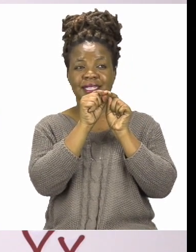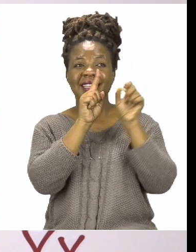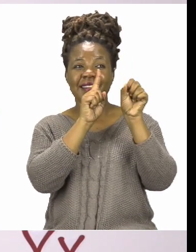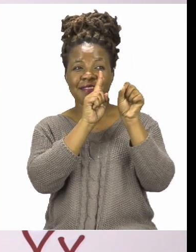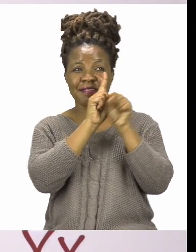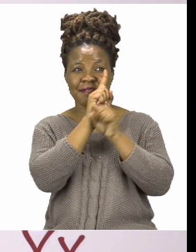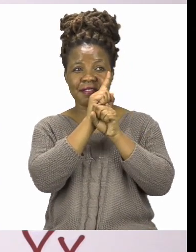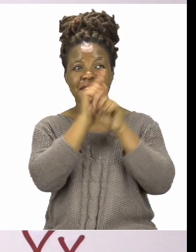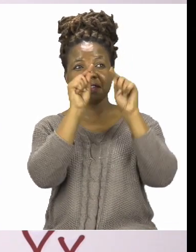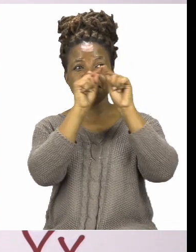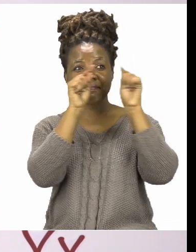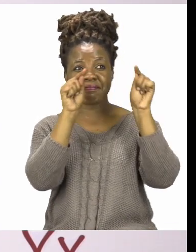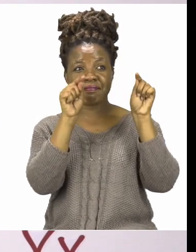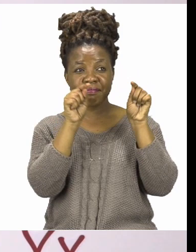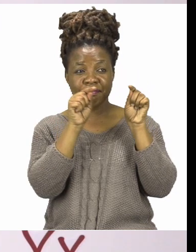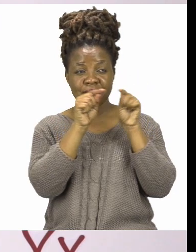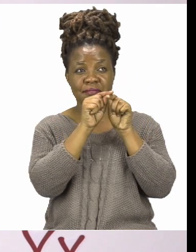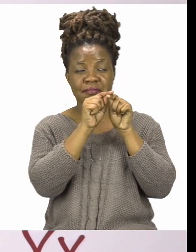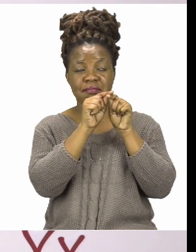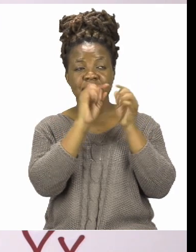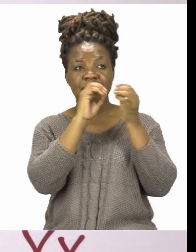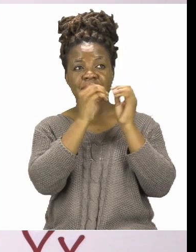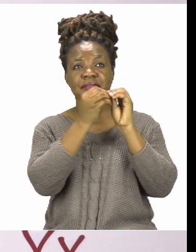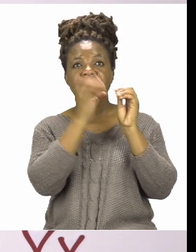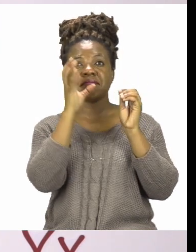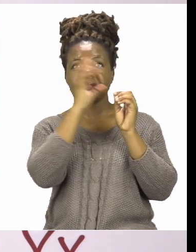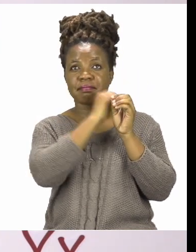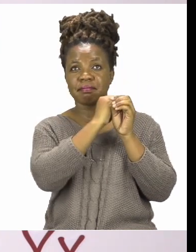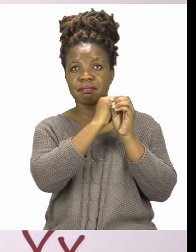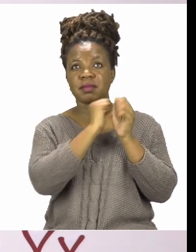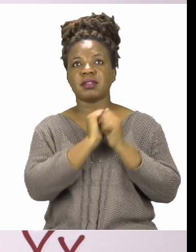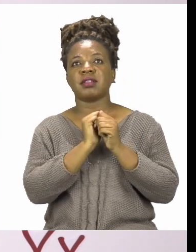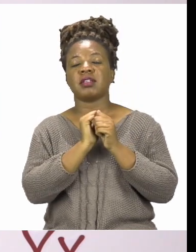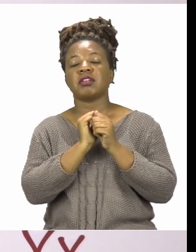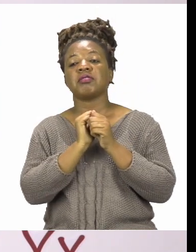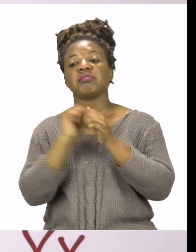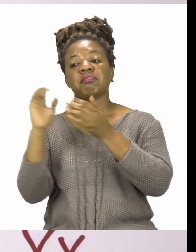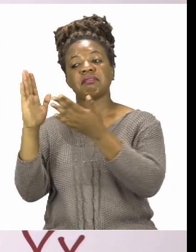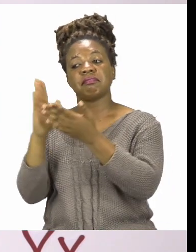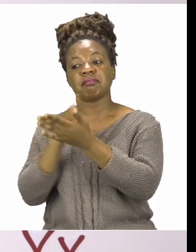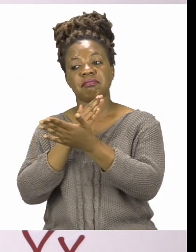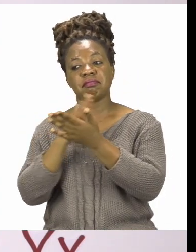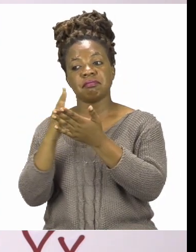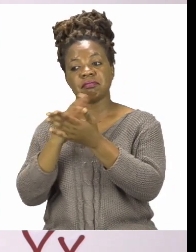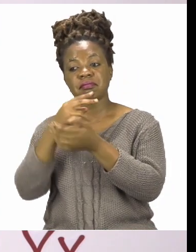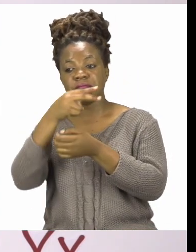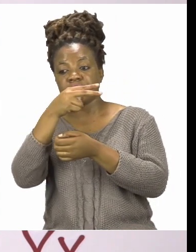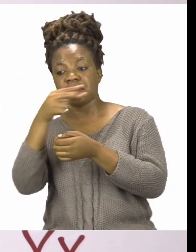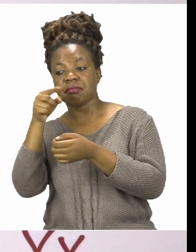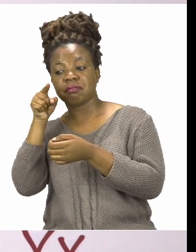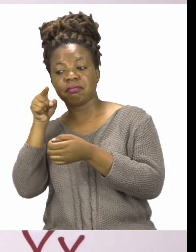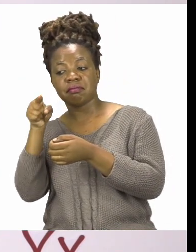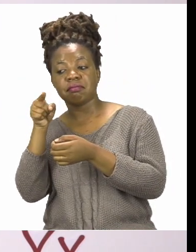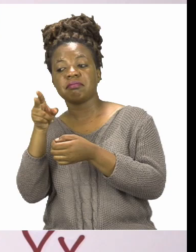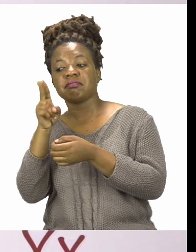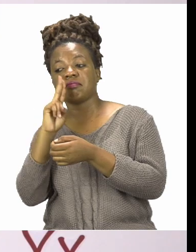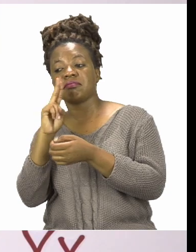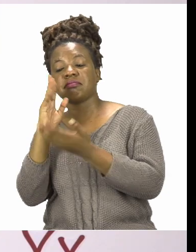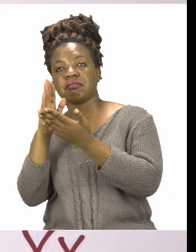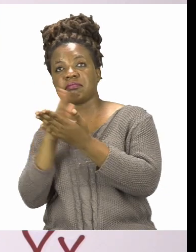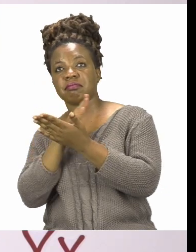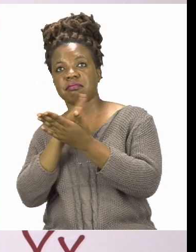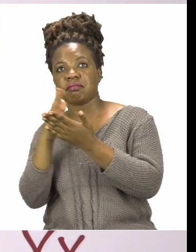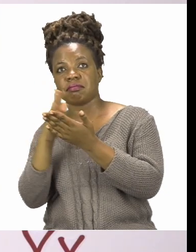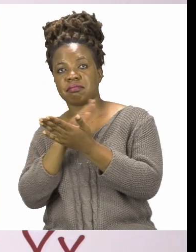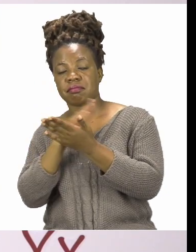is missing, you need to find it by sharing your total number